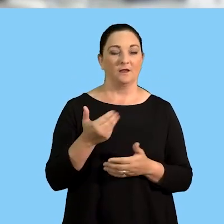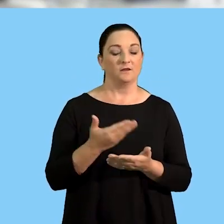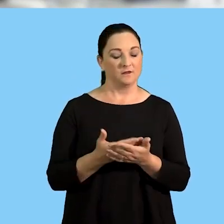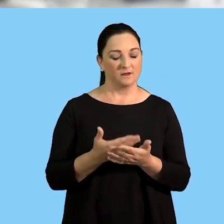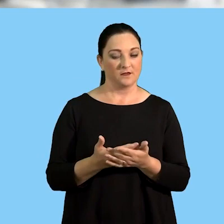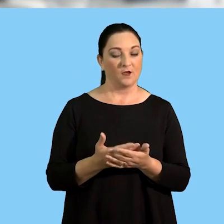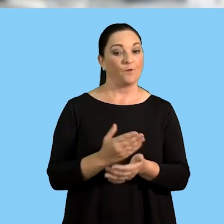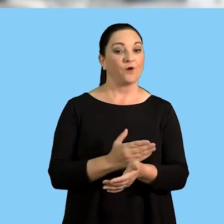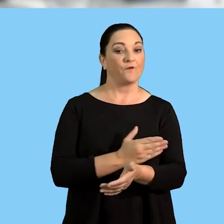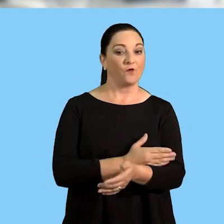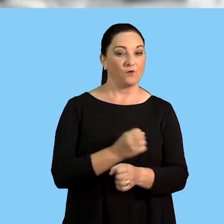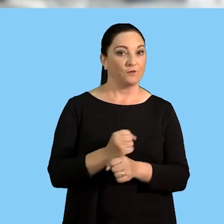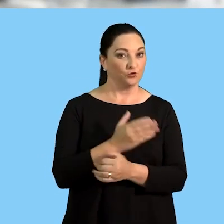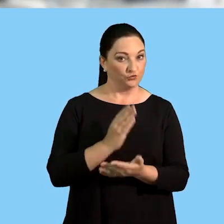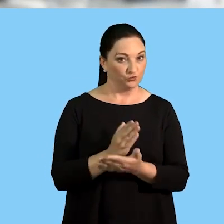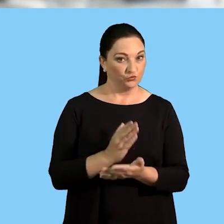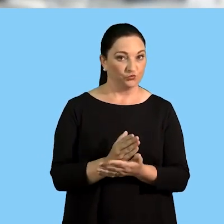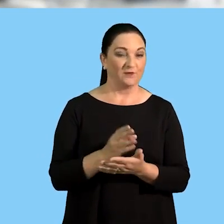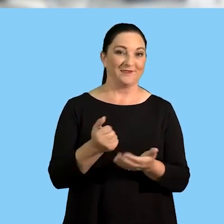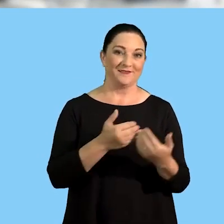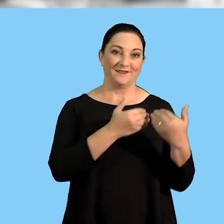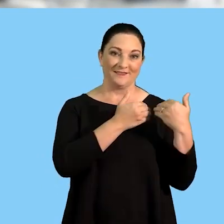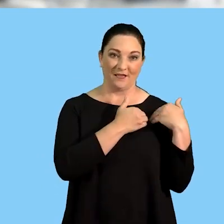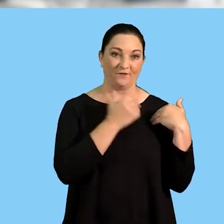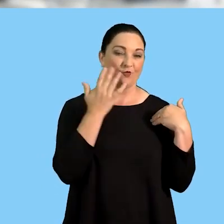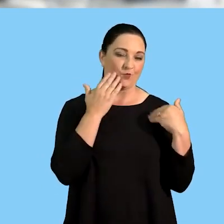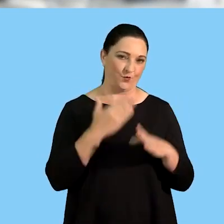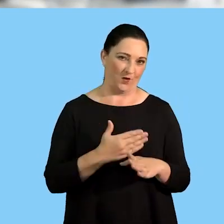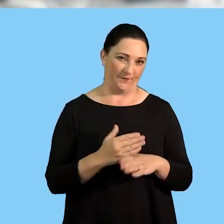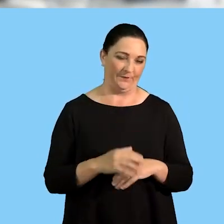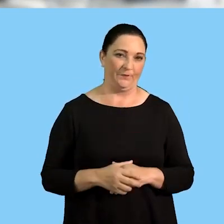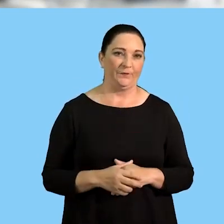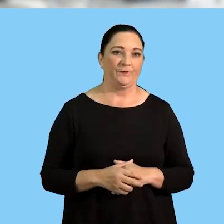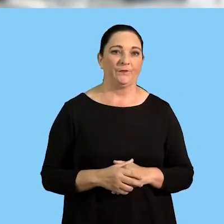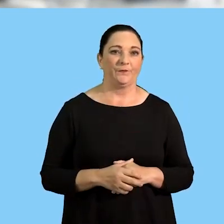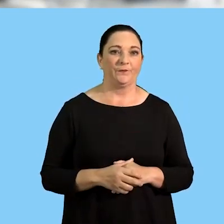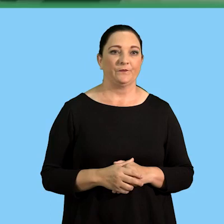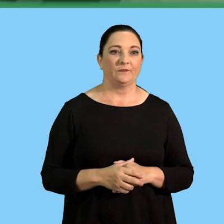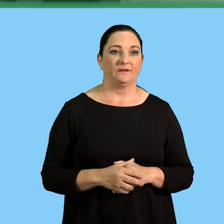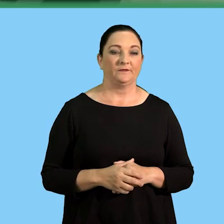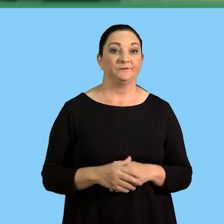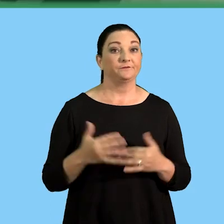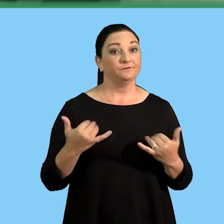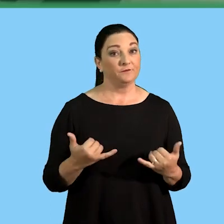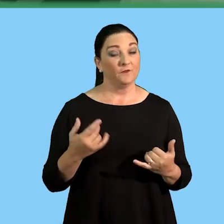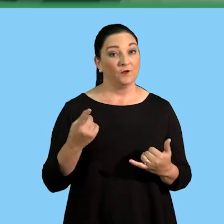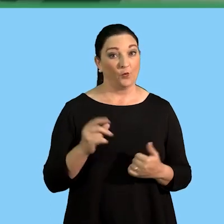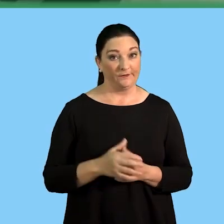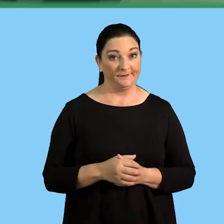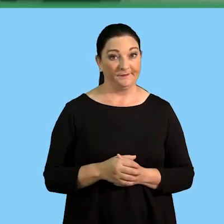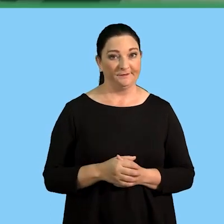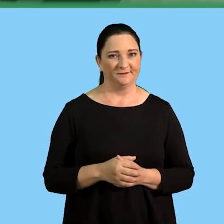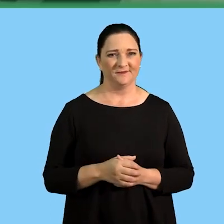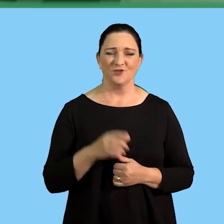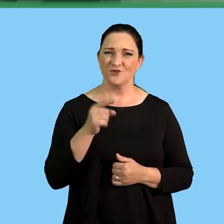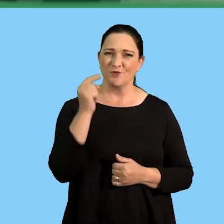to take precautionary measures to ensure that they are safe while they are working. Now, grade 11s,